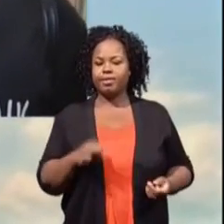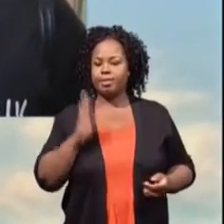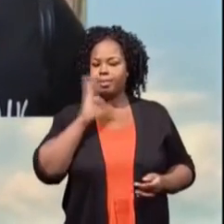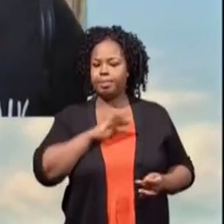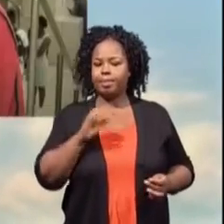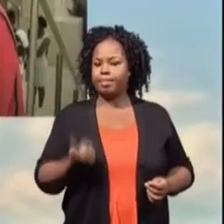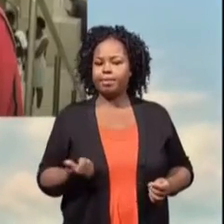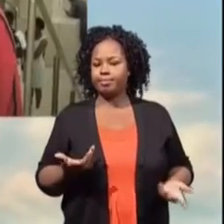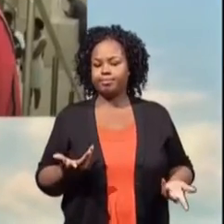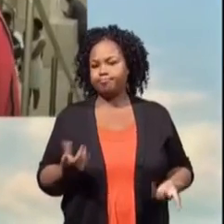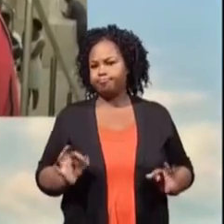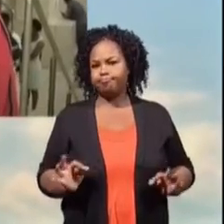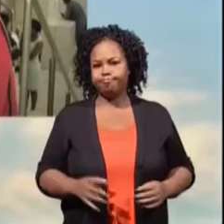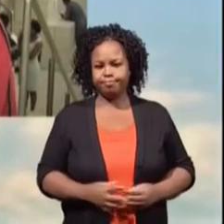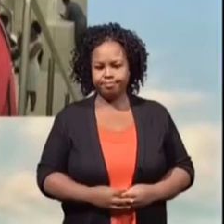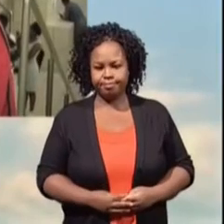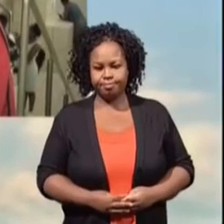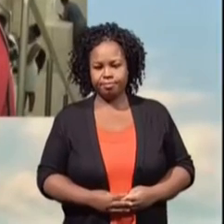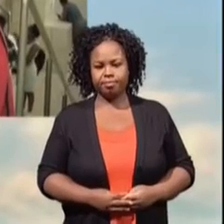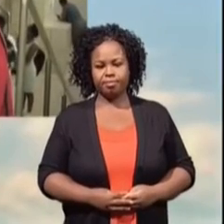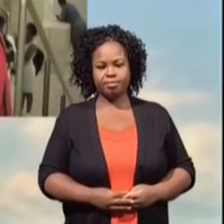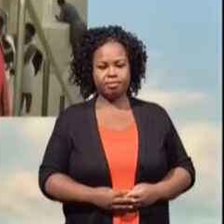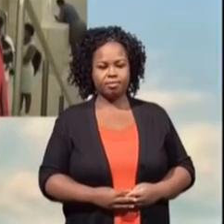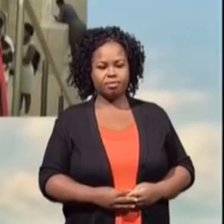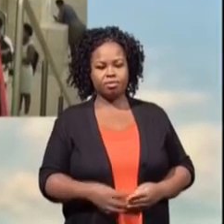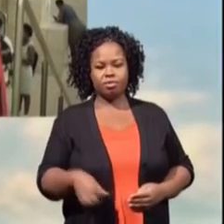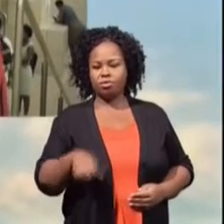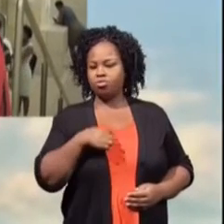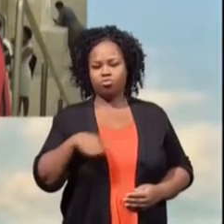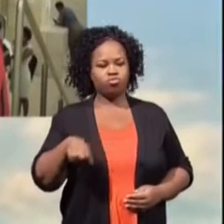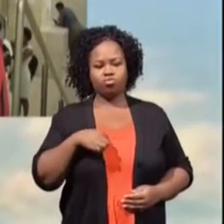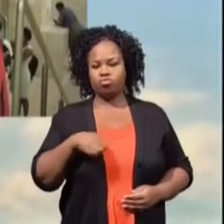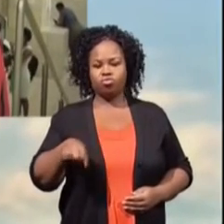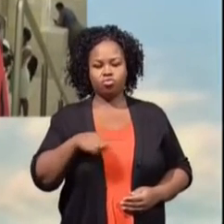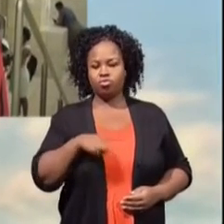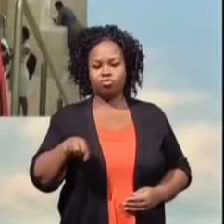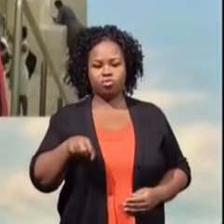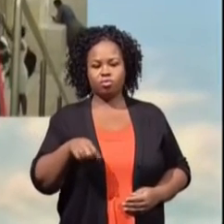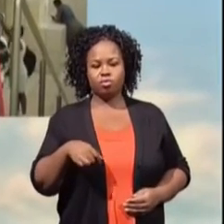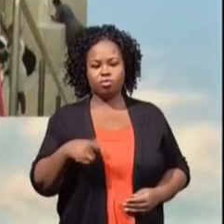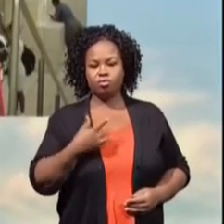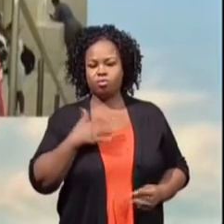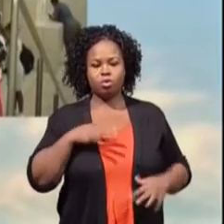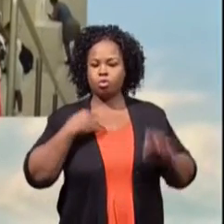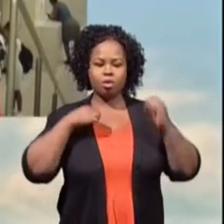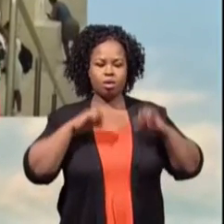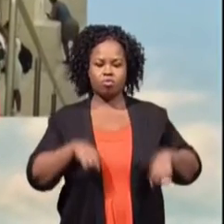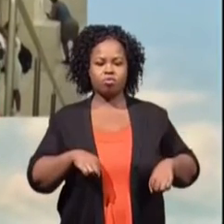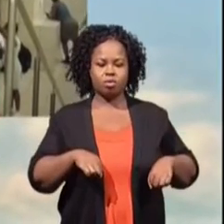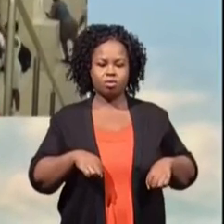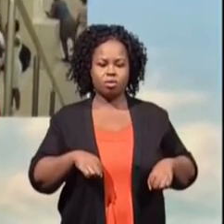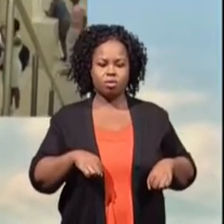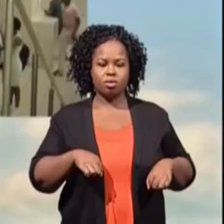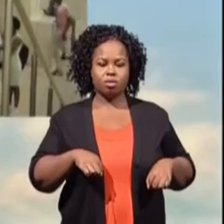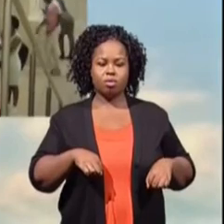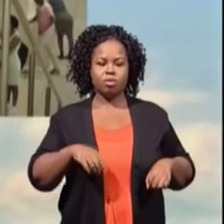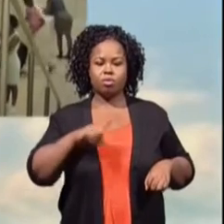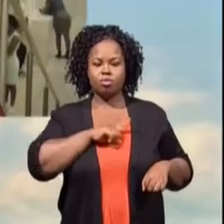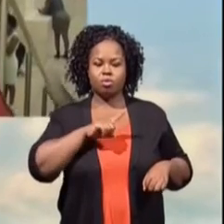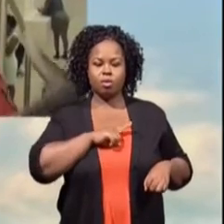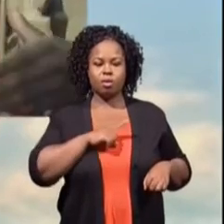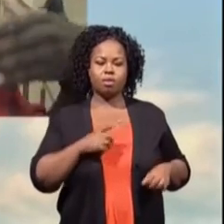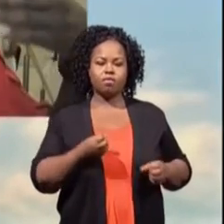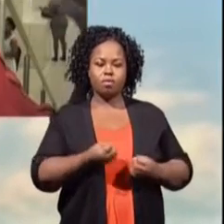if it's not garden or and then there's it. No, anusi tsheketane ba ba